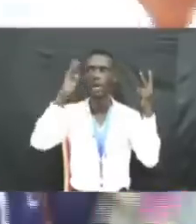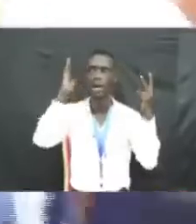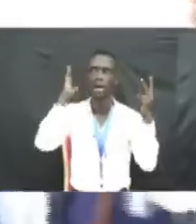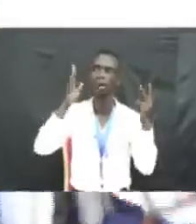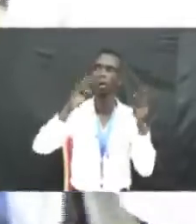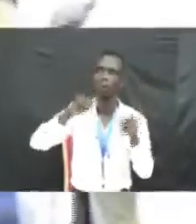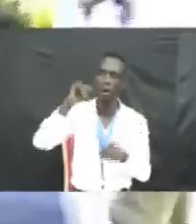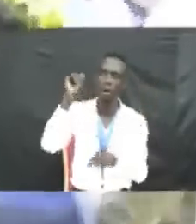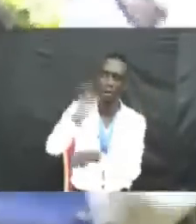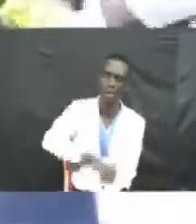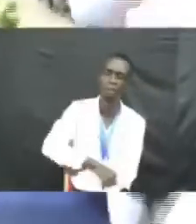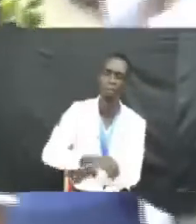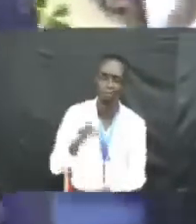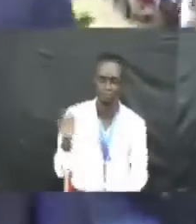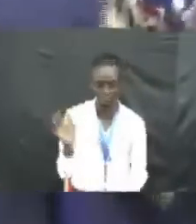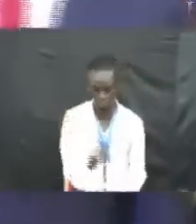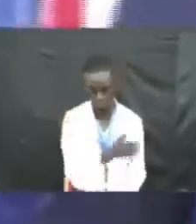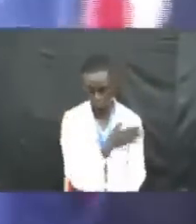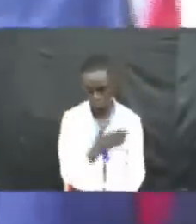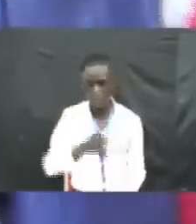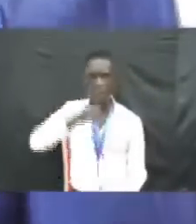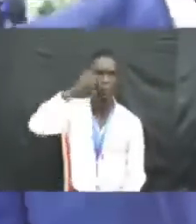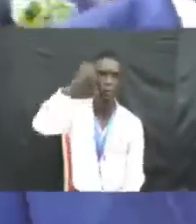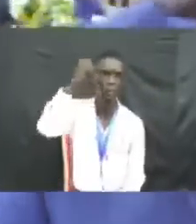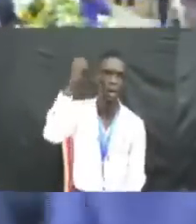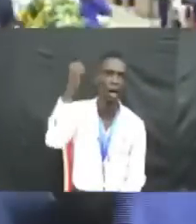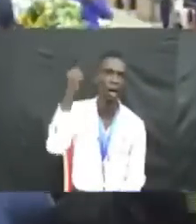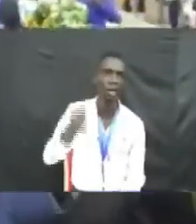we shall overcome. Surely